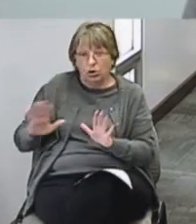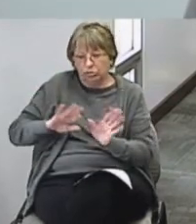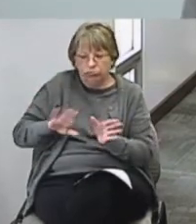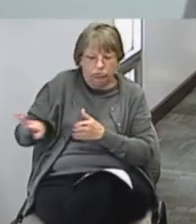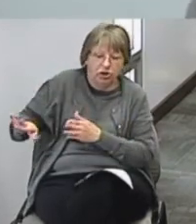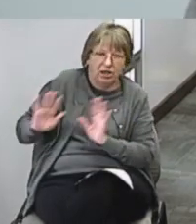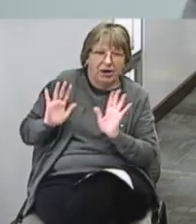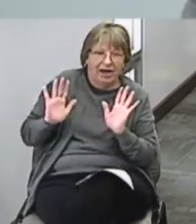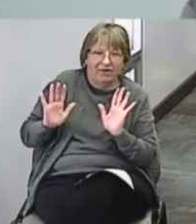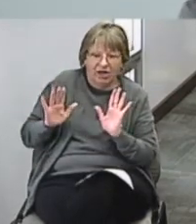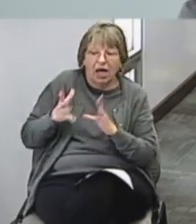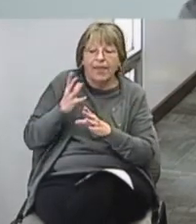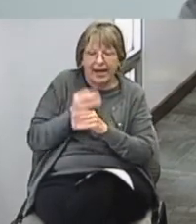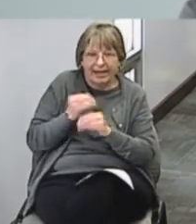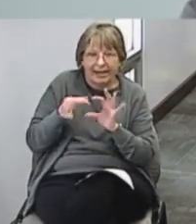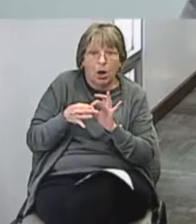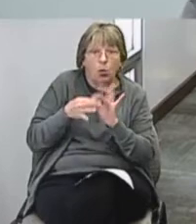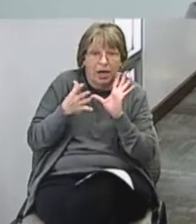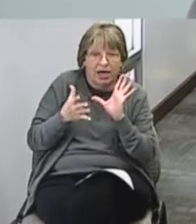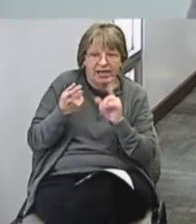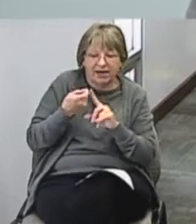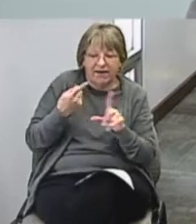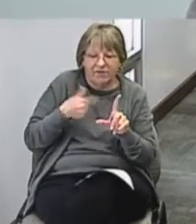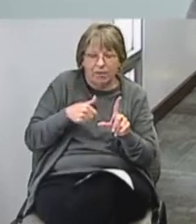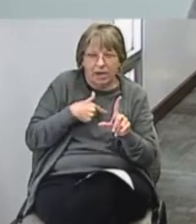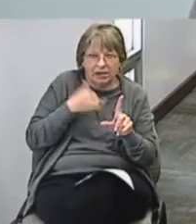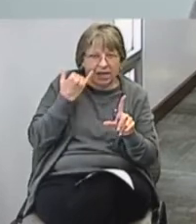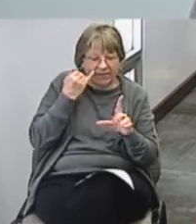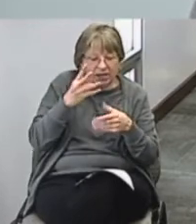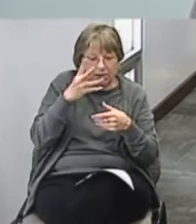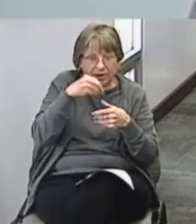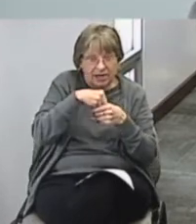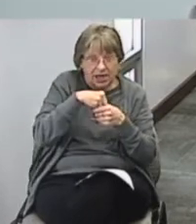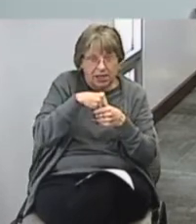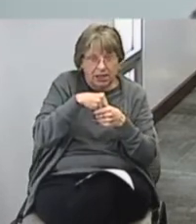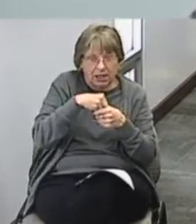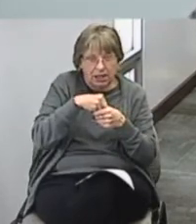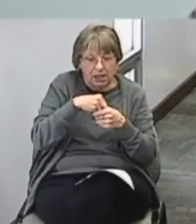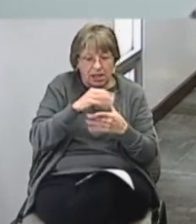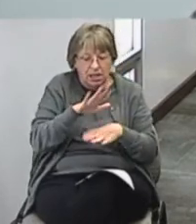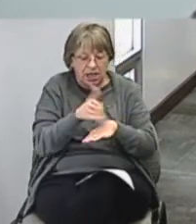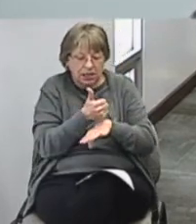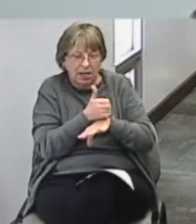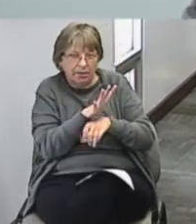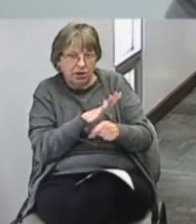they do get a release from us if it's within the established area.